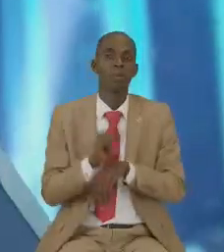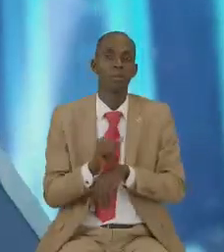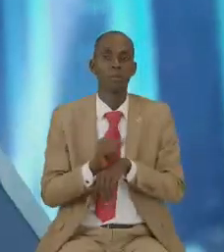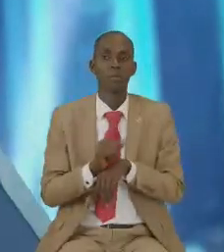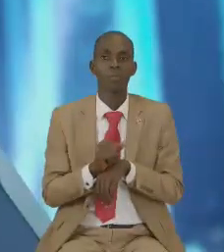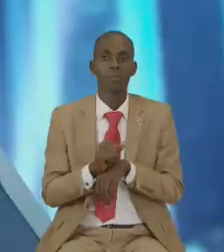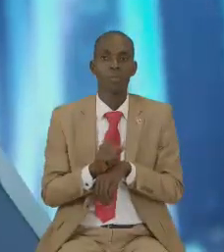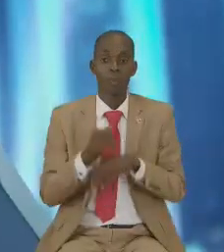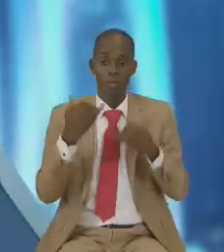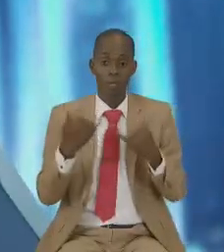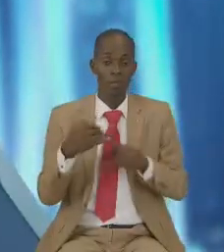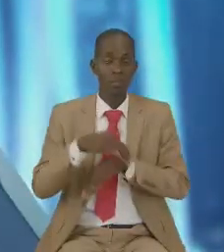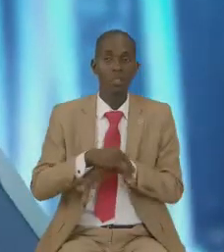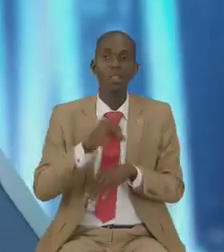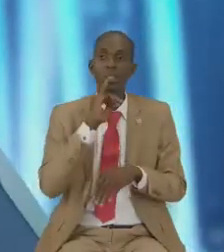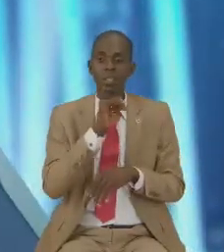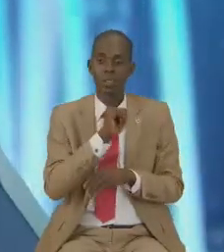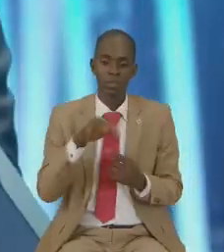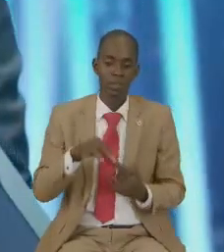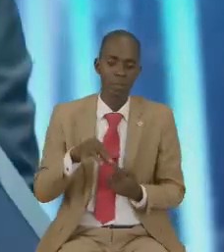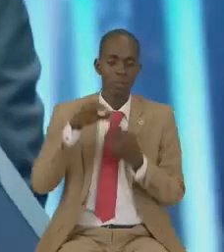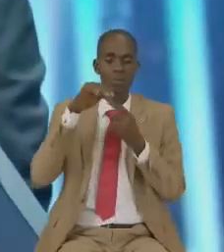Tonight is a special night.